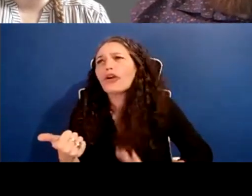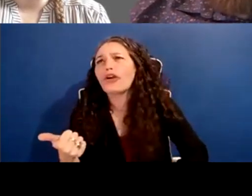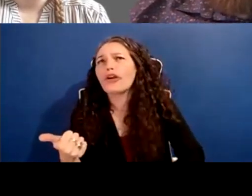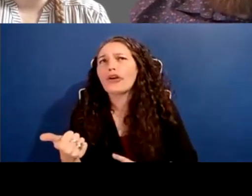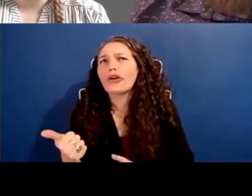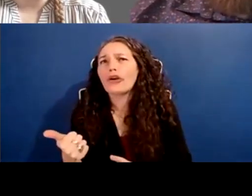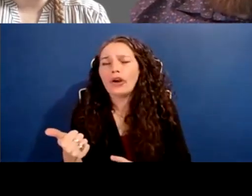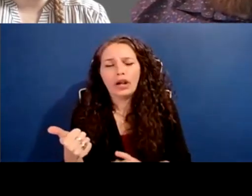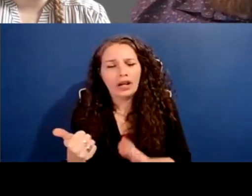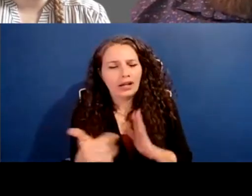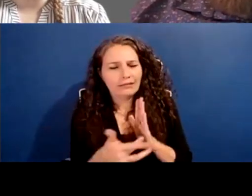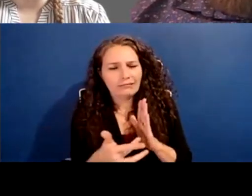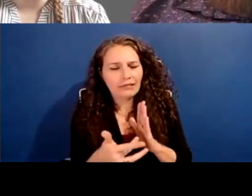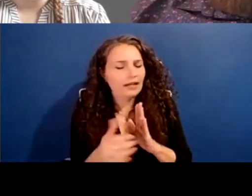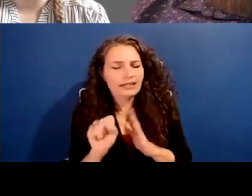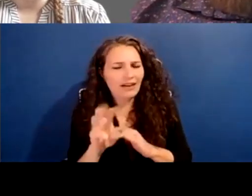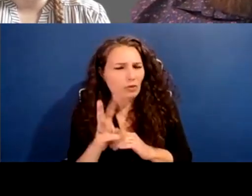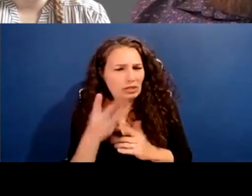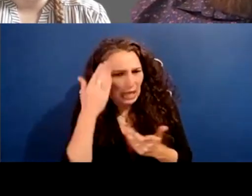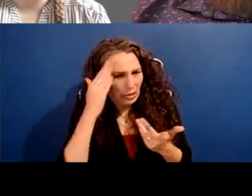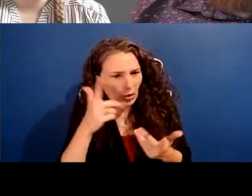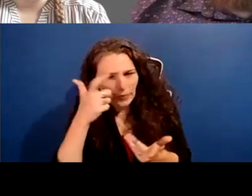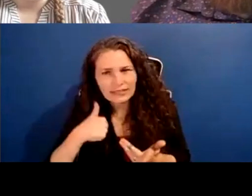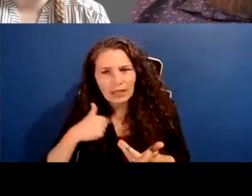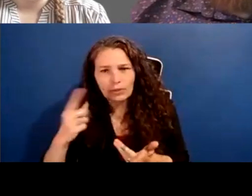the executive producer was the one who posted it.